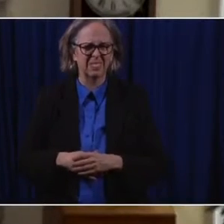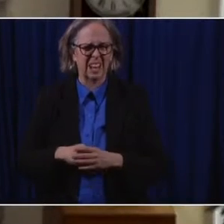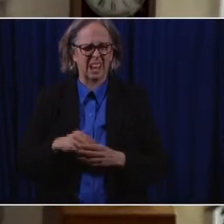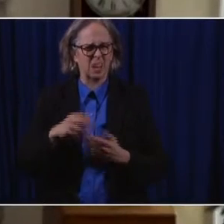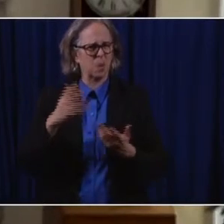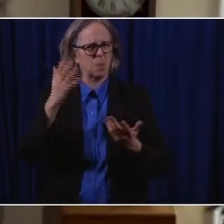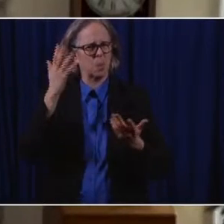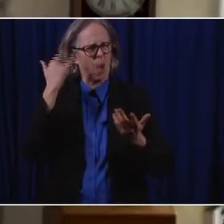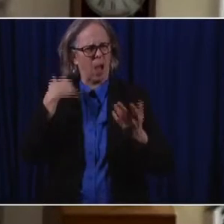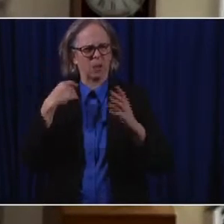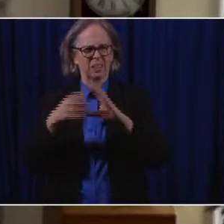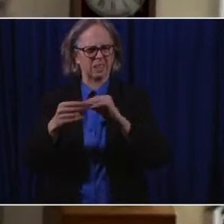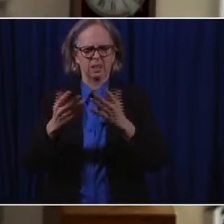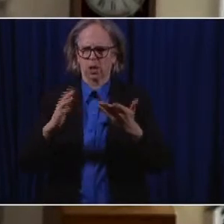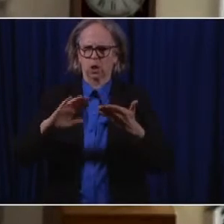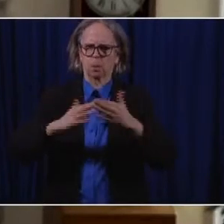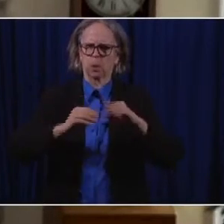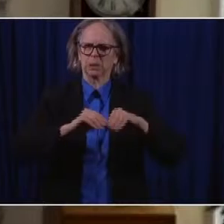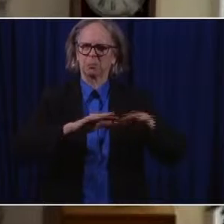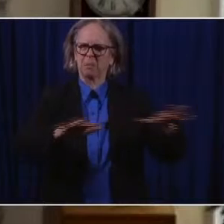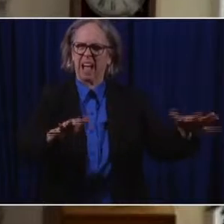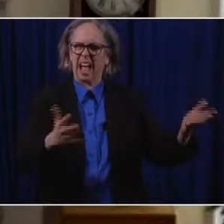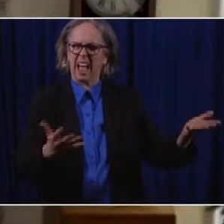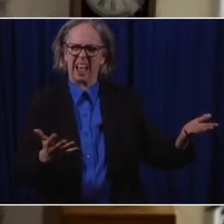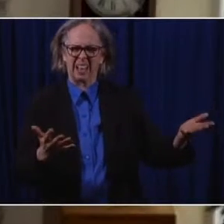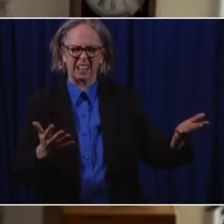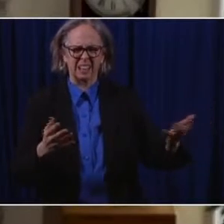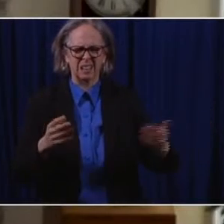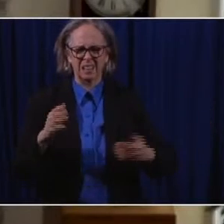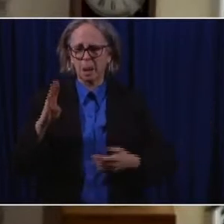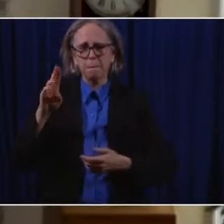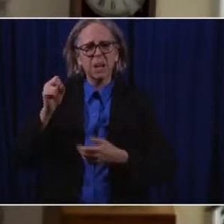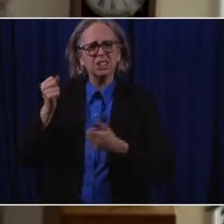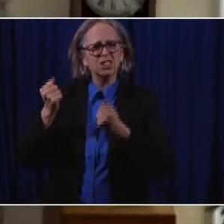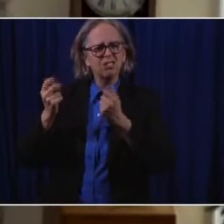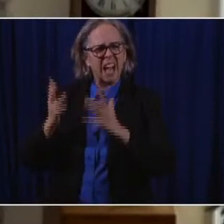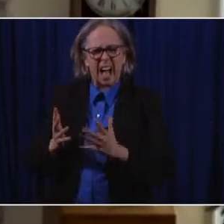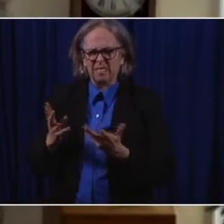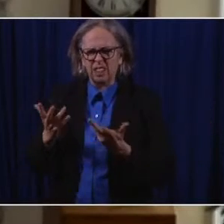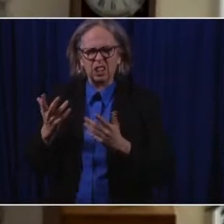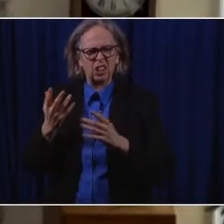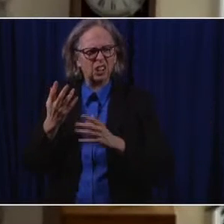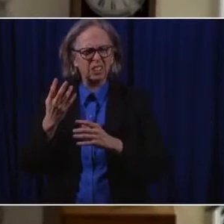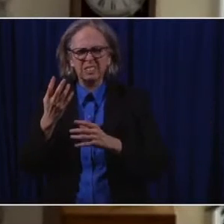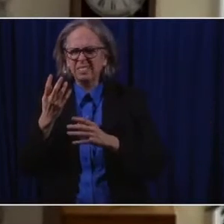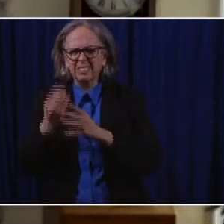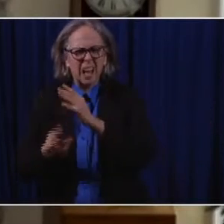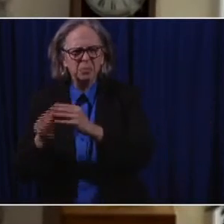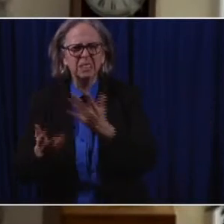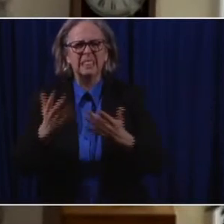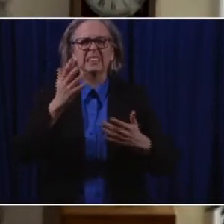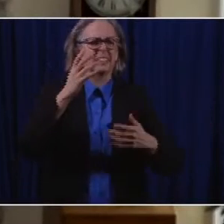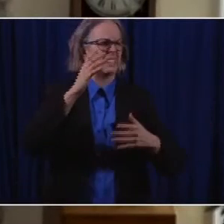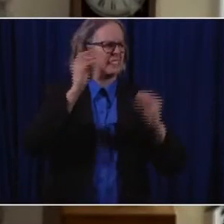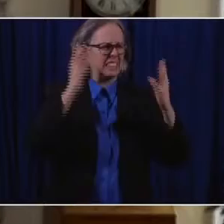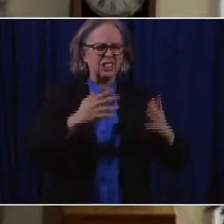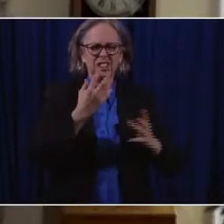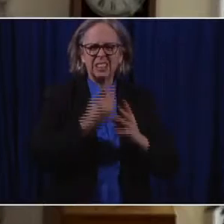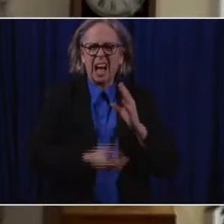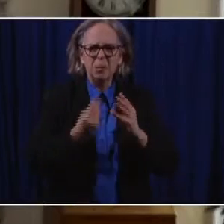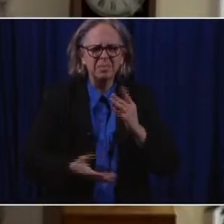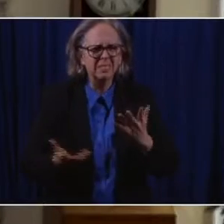bus drivers in buses because they don't have the teachers. And then, so some of them are going back and forth. This is a snapshot